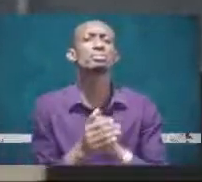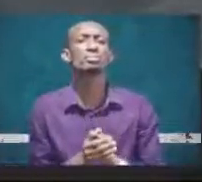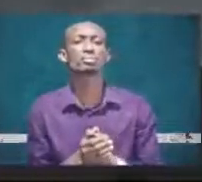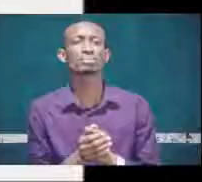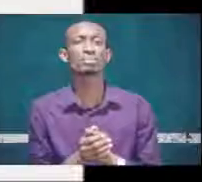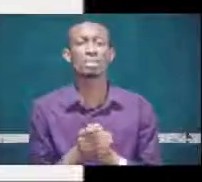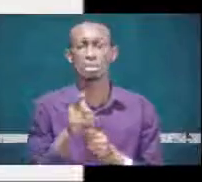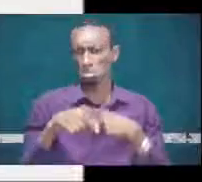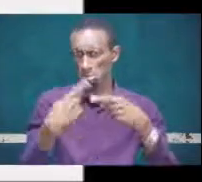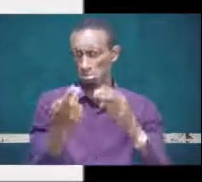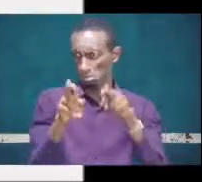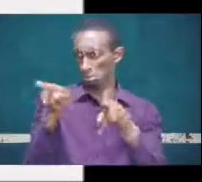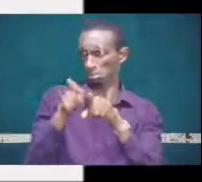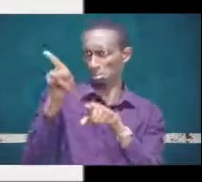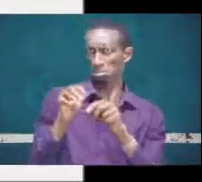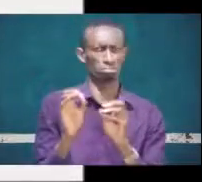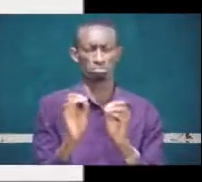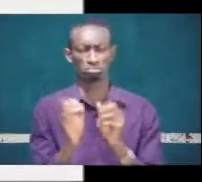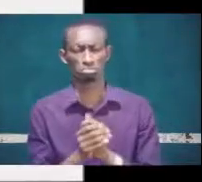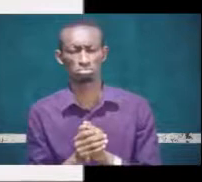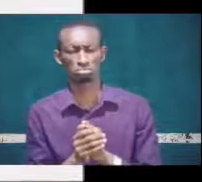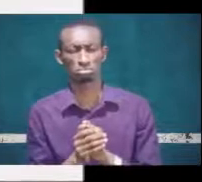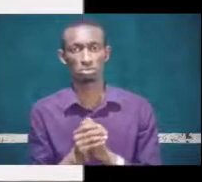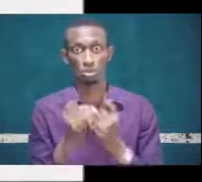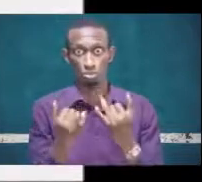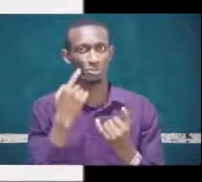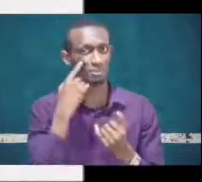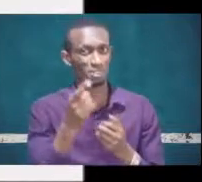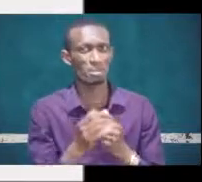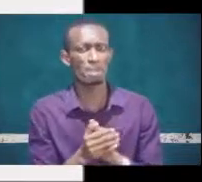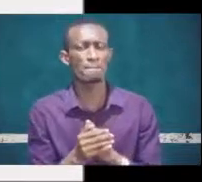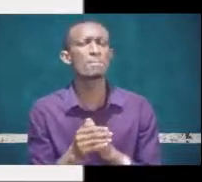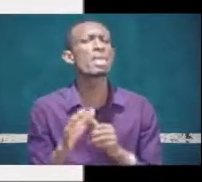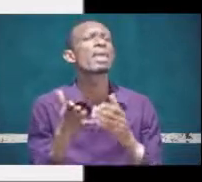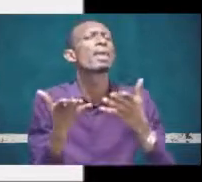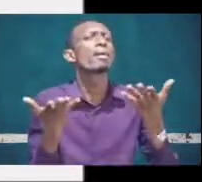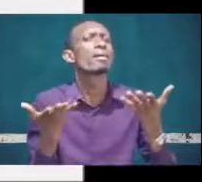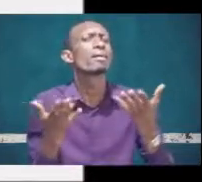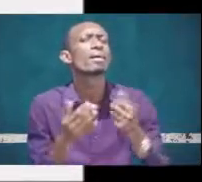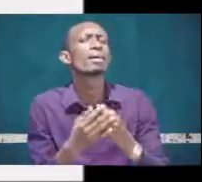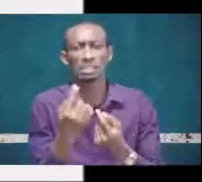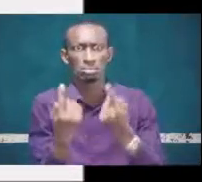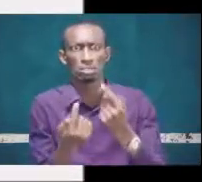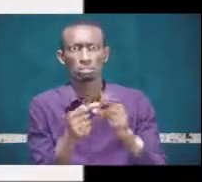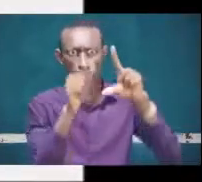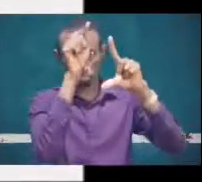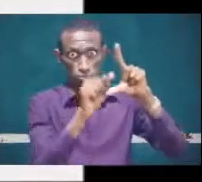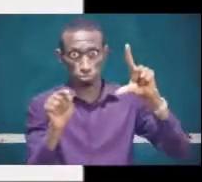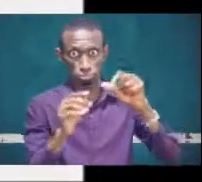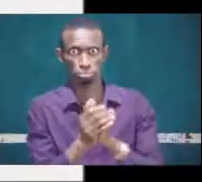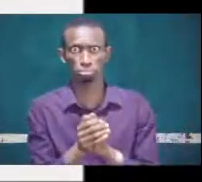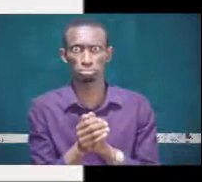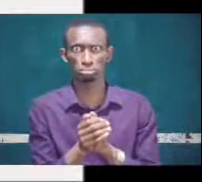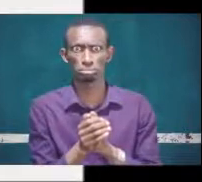not always the case on some instances. We are going to see why some curves